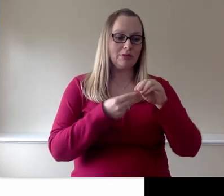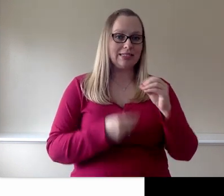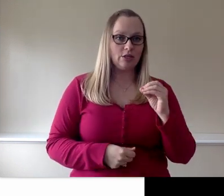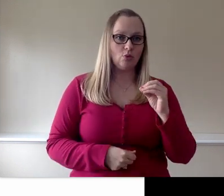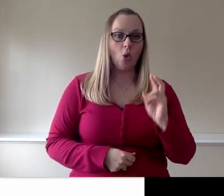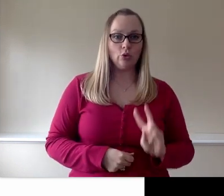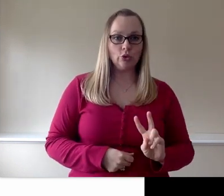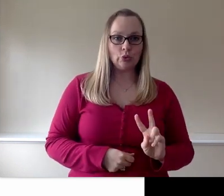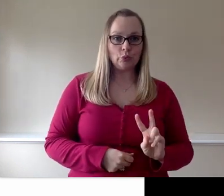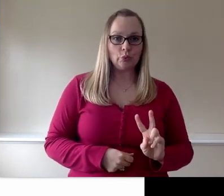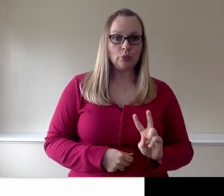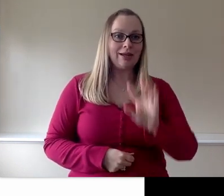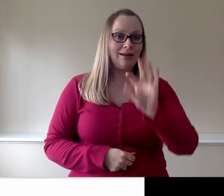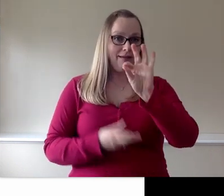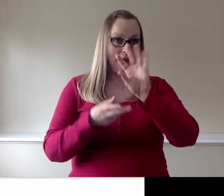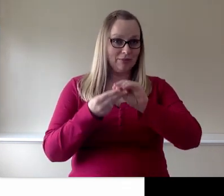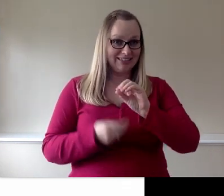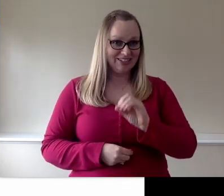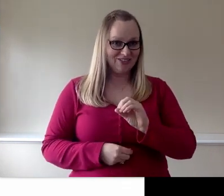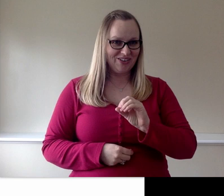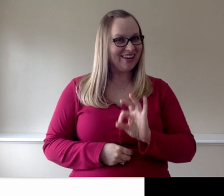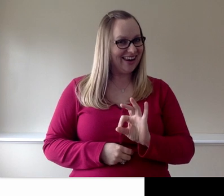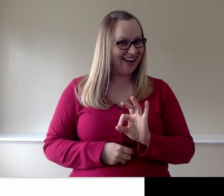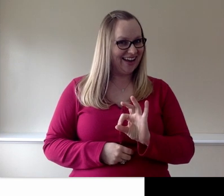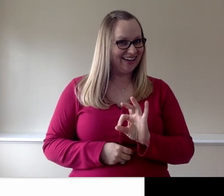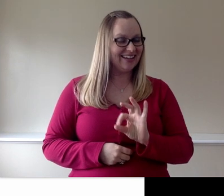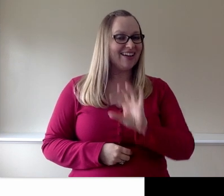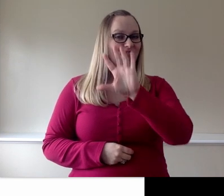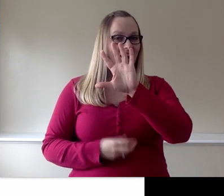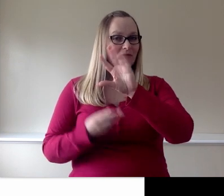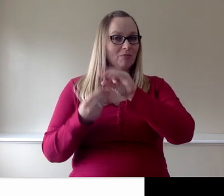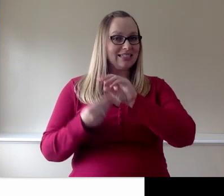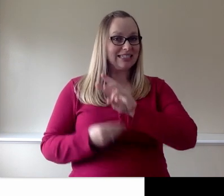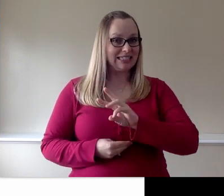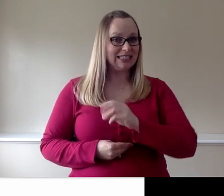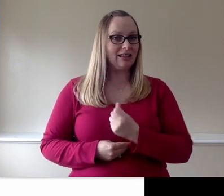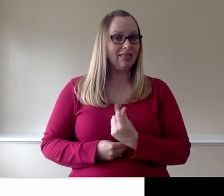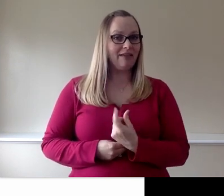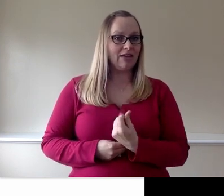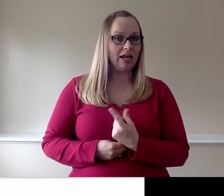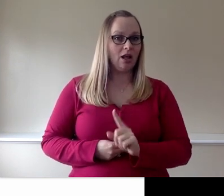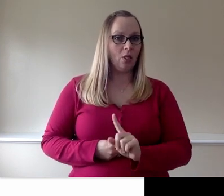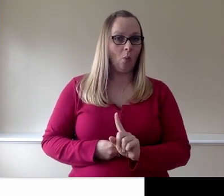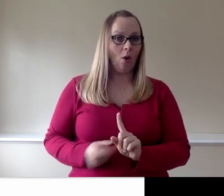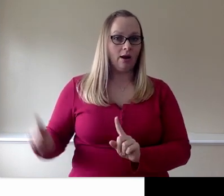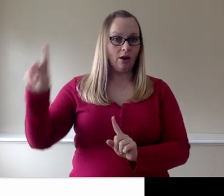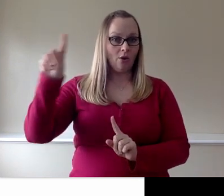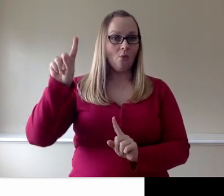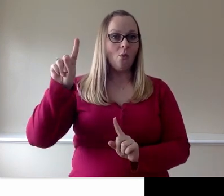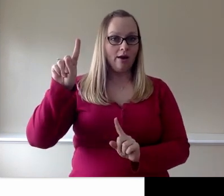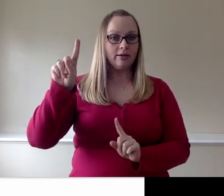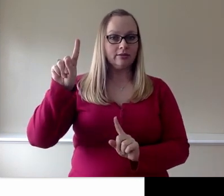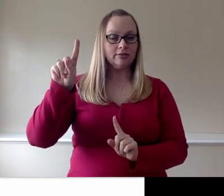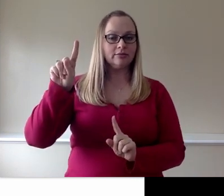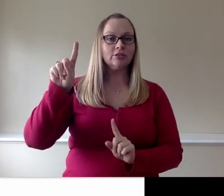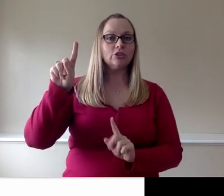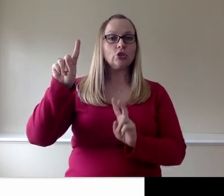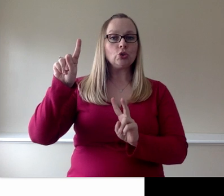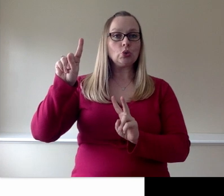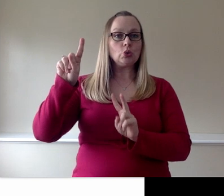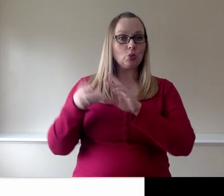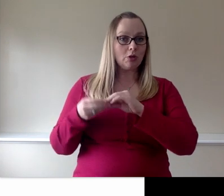2. 9 plus 0 is 9. 5 plus 6 is 11. Carry the 1, put down the 1. 2 plus 1